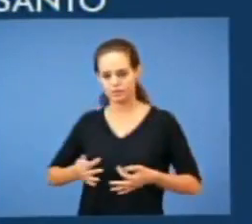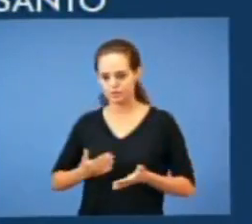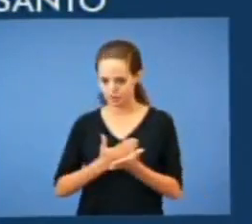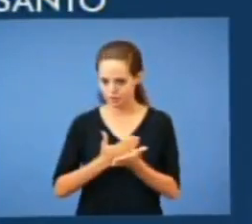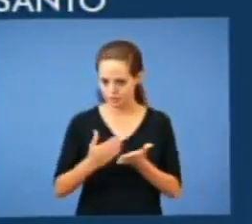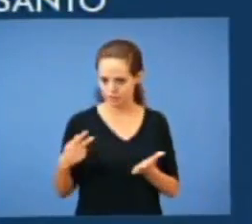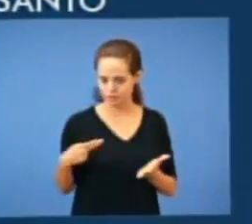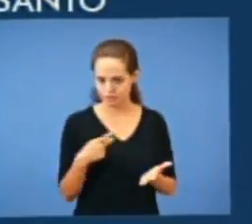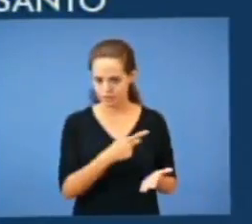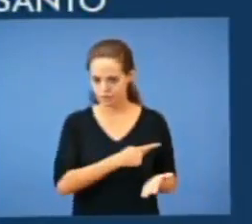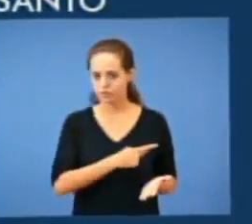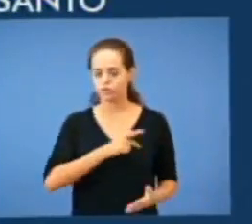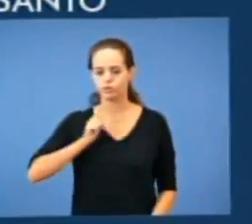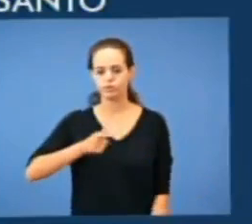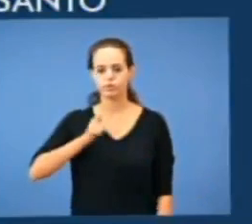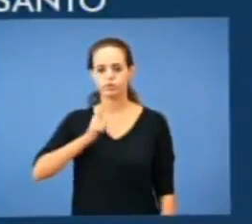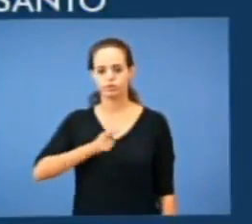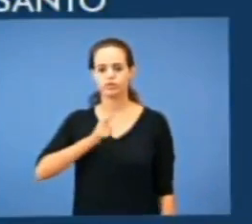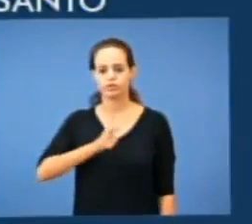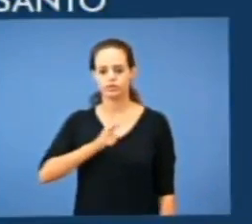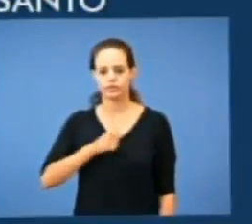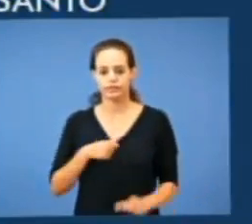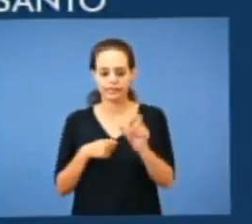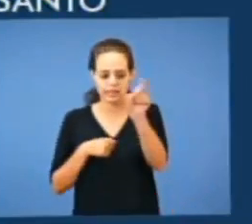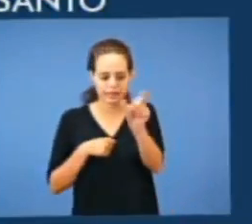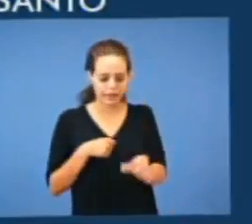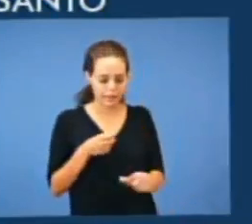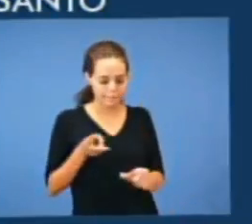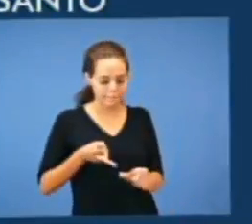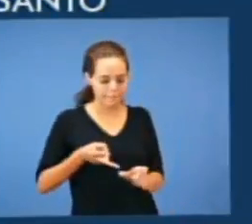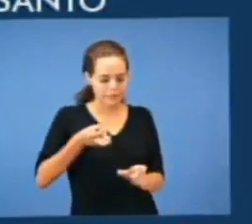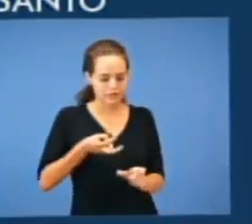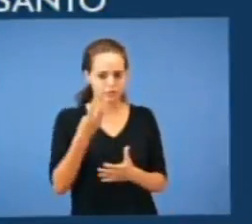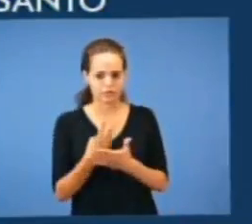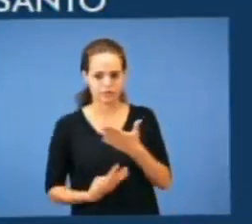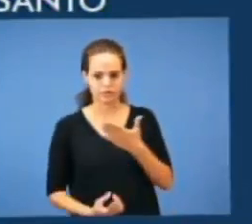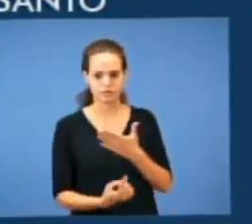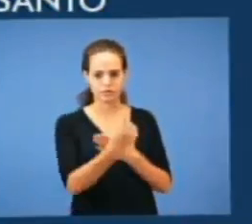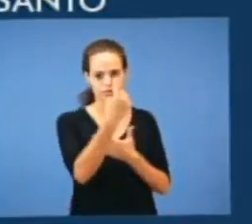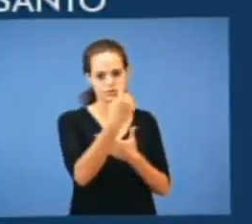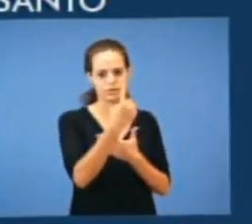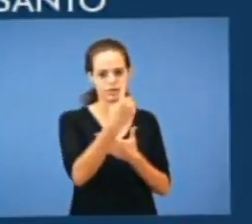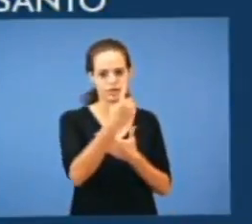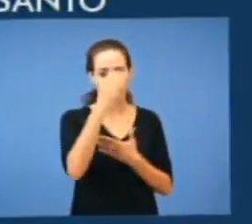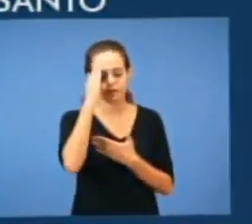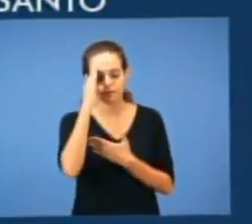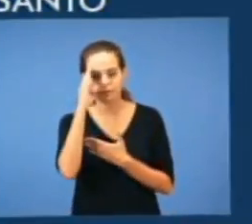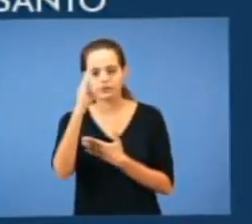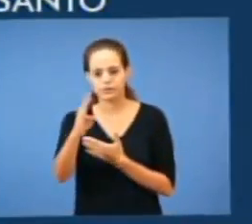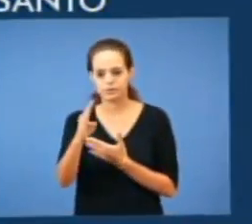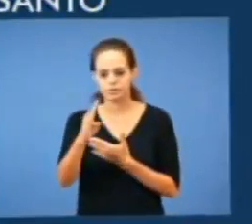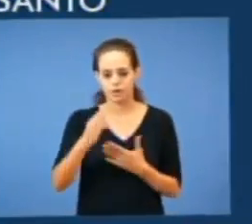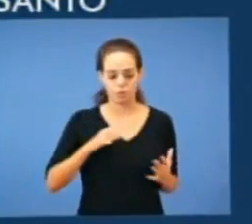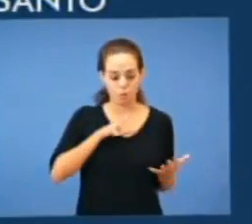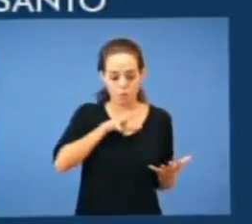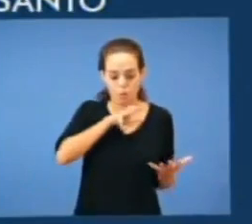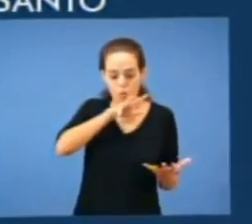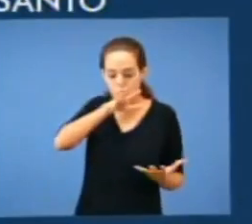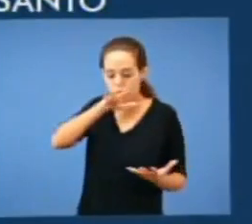introductory word. So here is to identify the church of the personal Trinity, which was the main target of